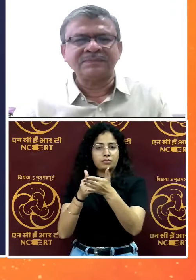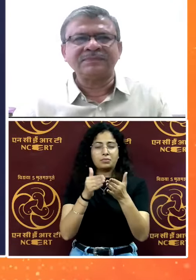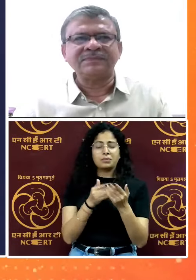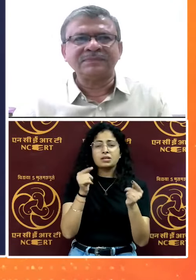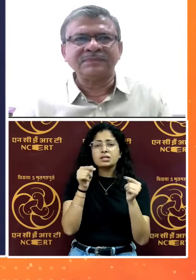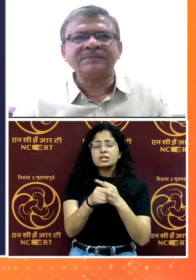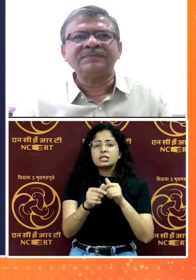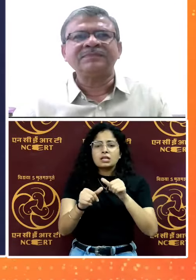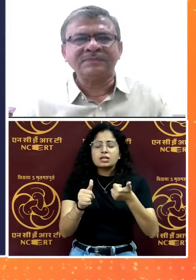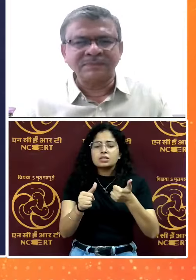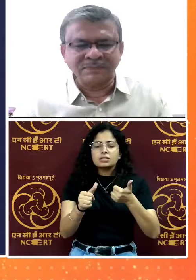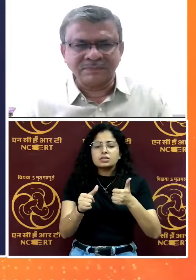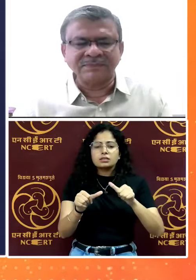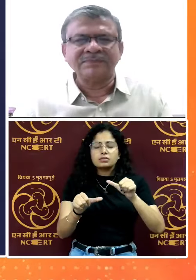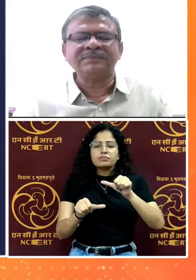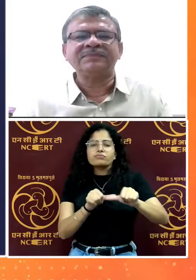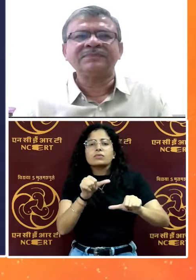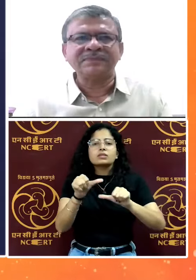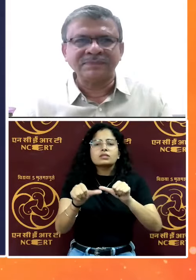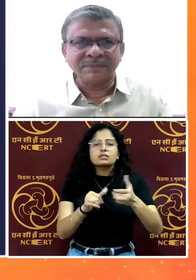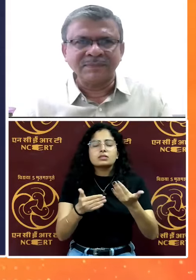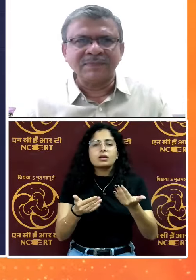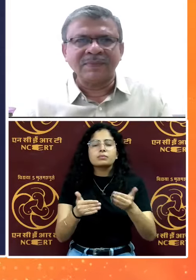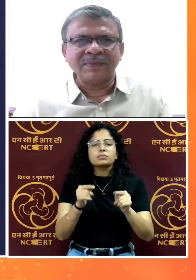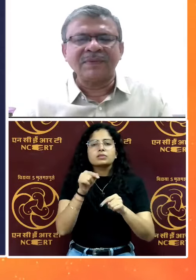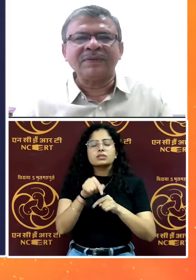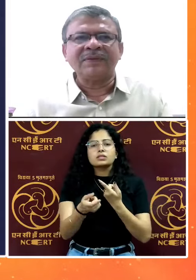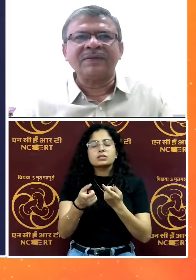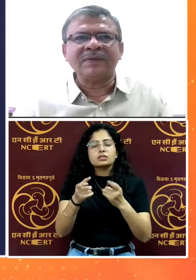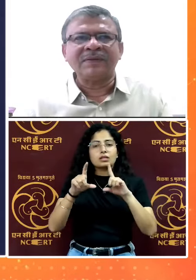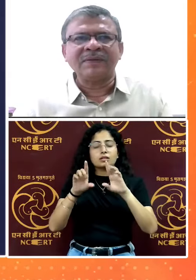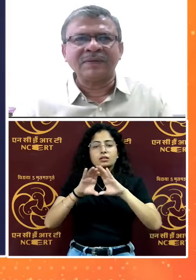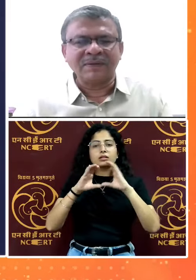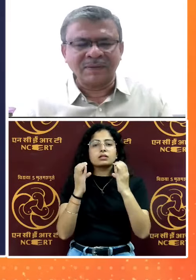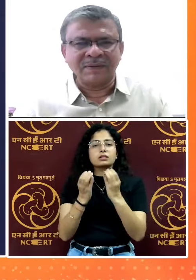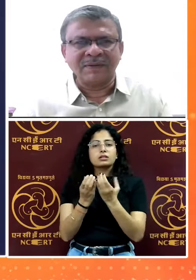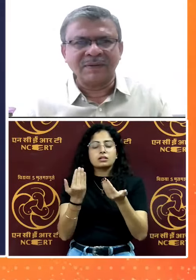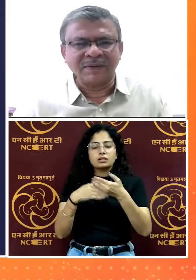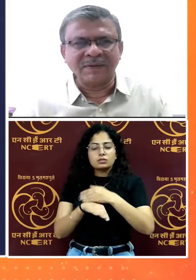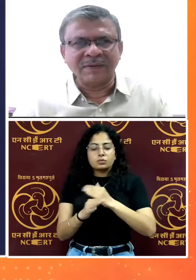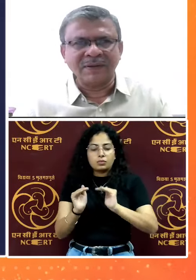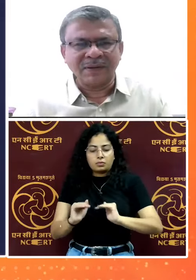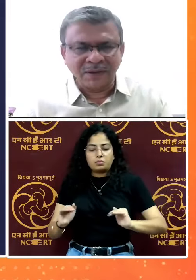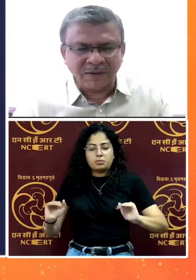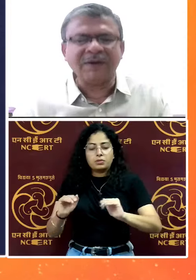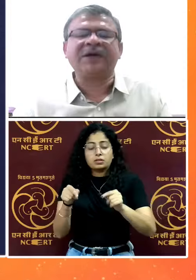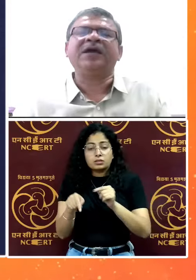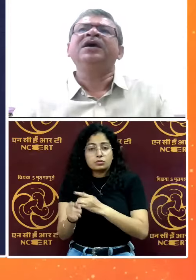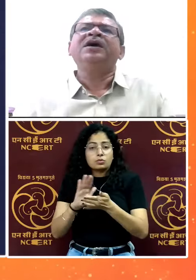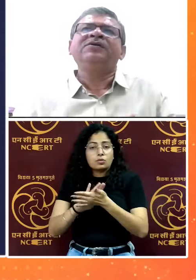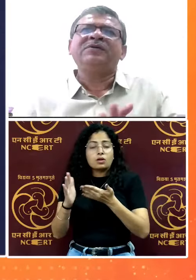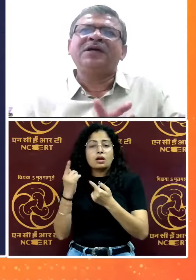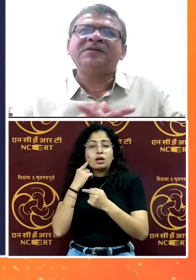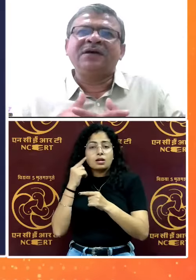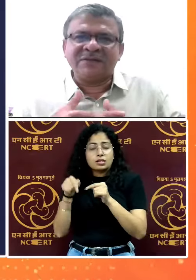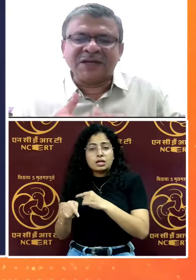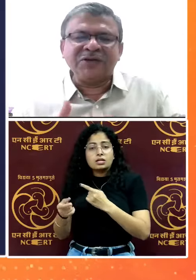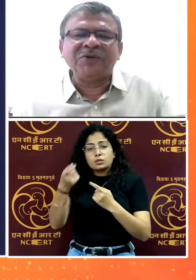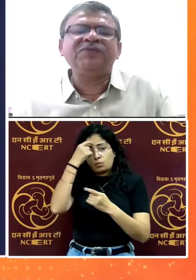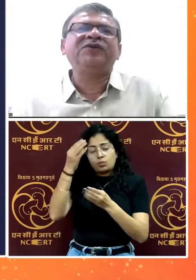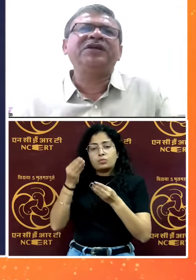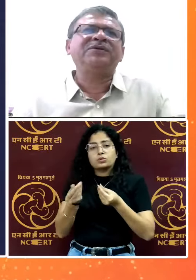what steps can be taken to reduce the reverberation time in the classroom of children with hearing impairment? So